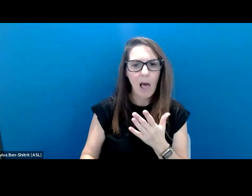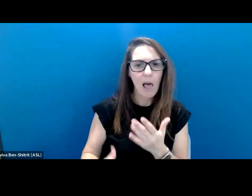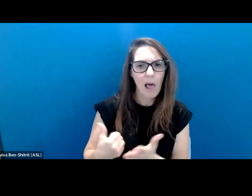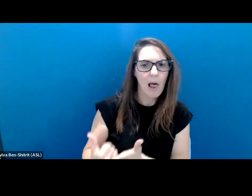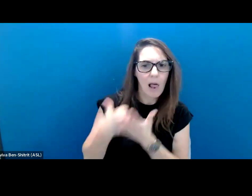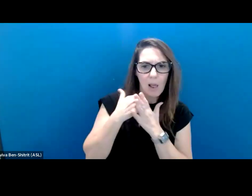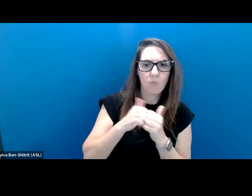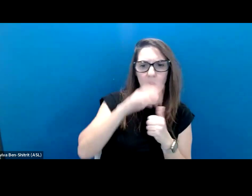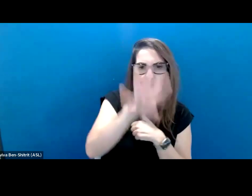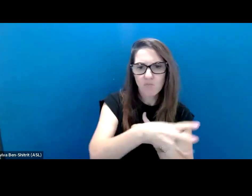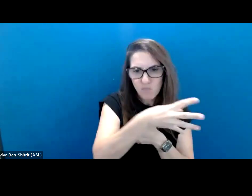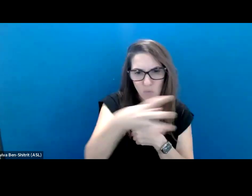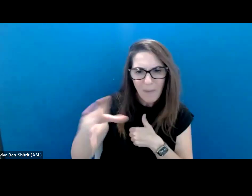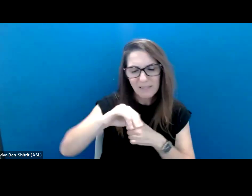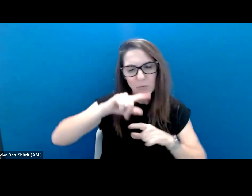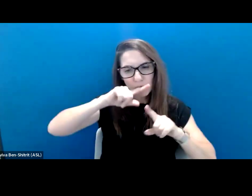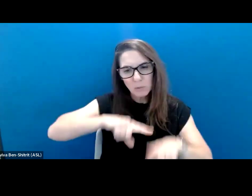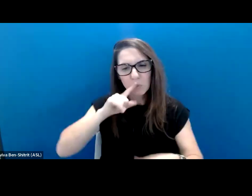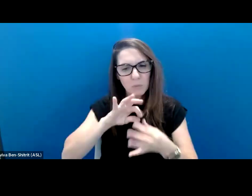to that. So